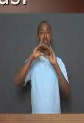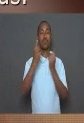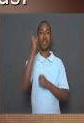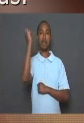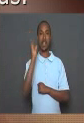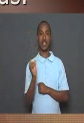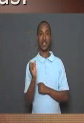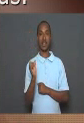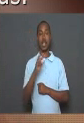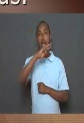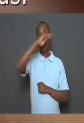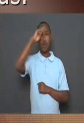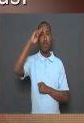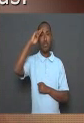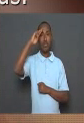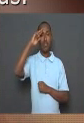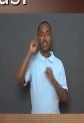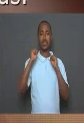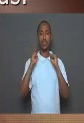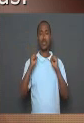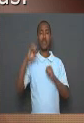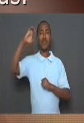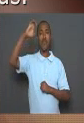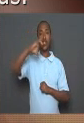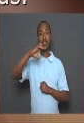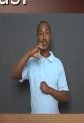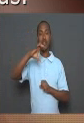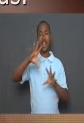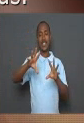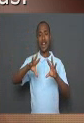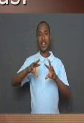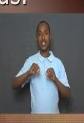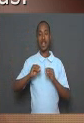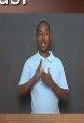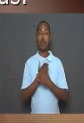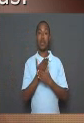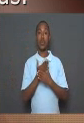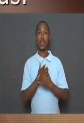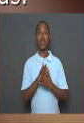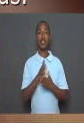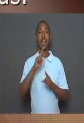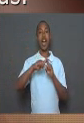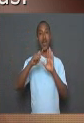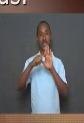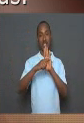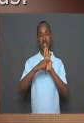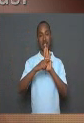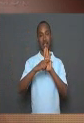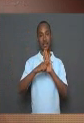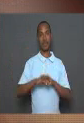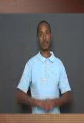temperature because of the strong forces of attraction between their ions.